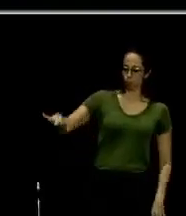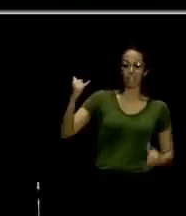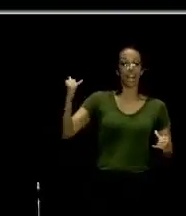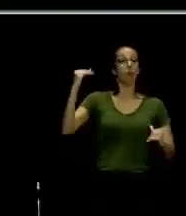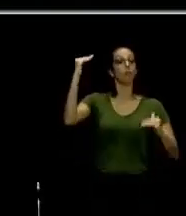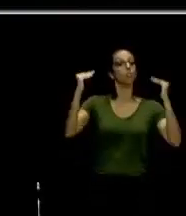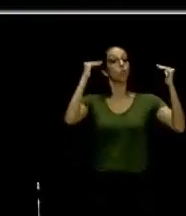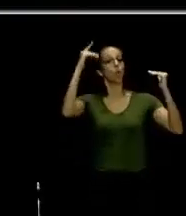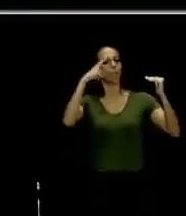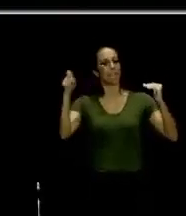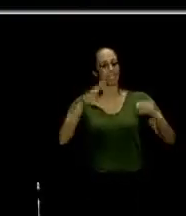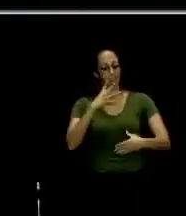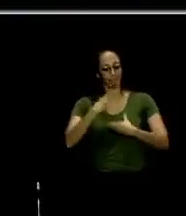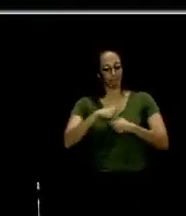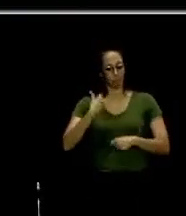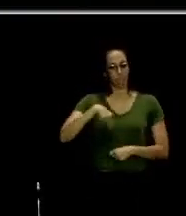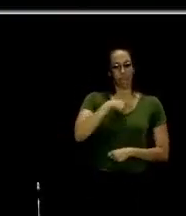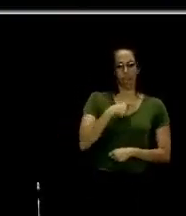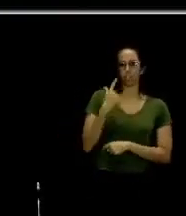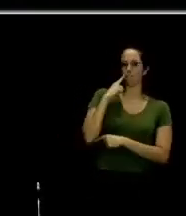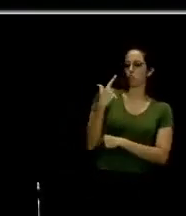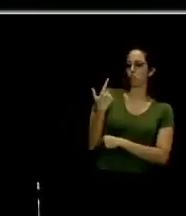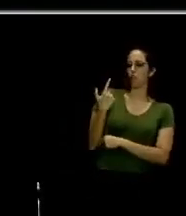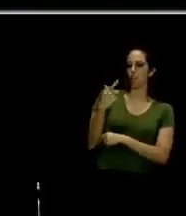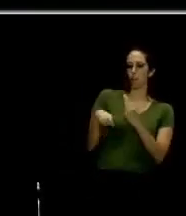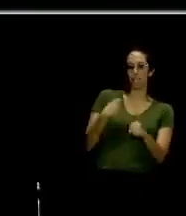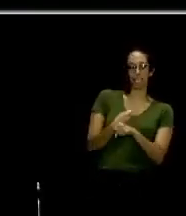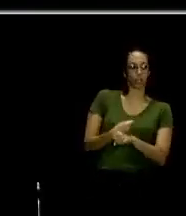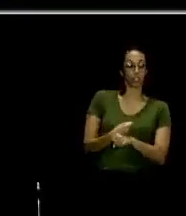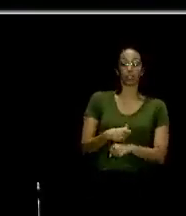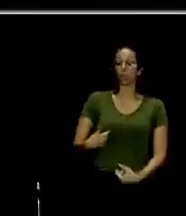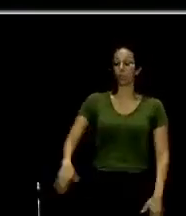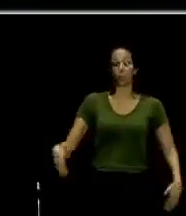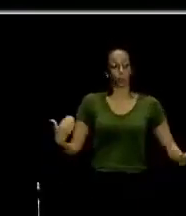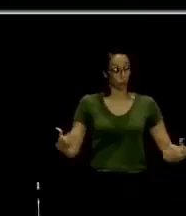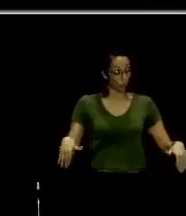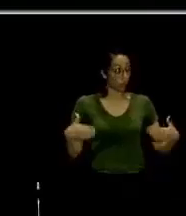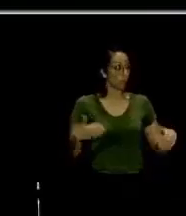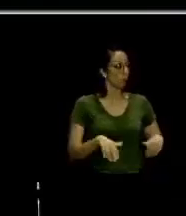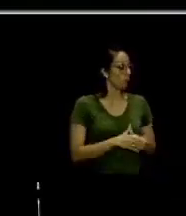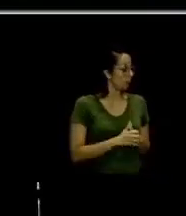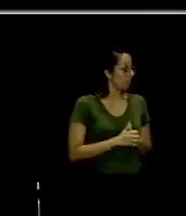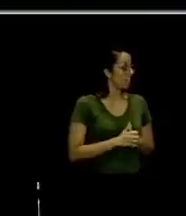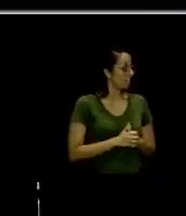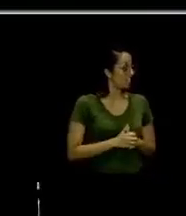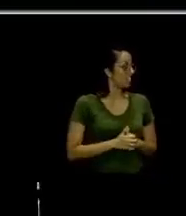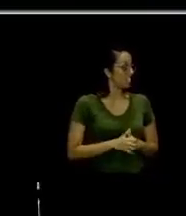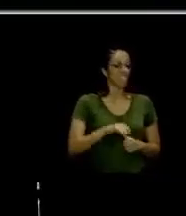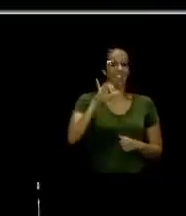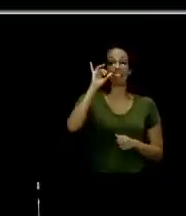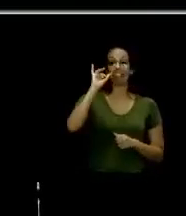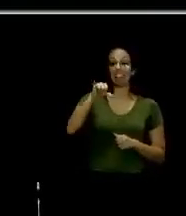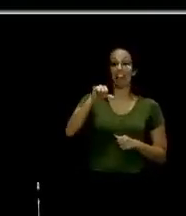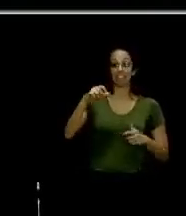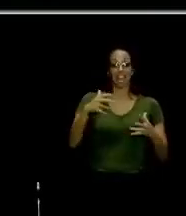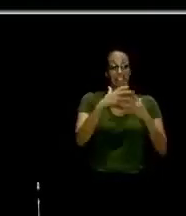because he's been with us for 21 years. If that's not dedication.